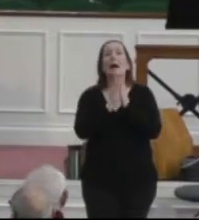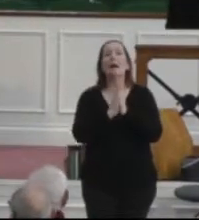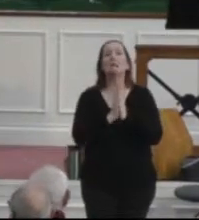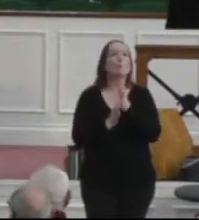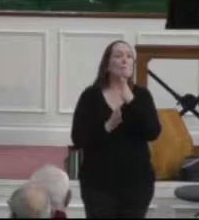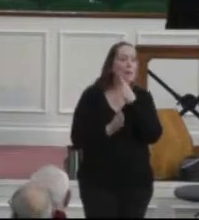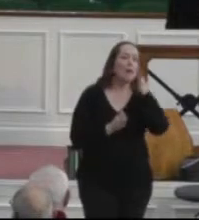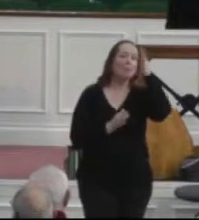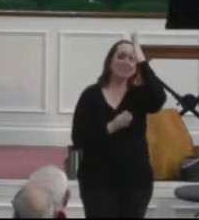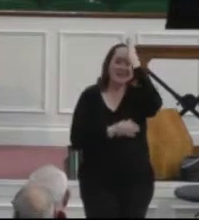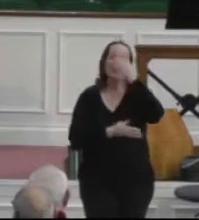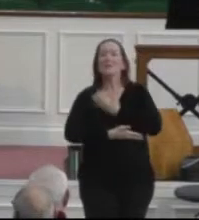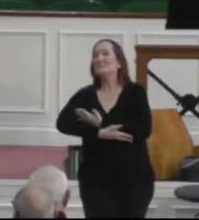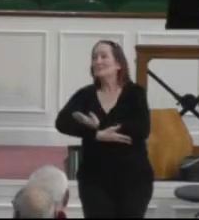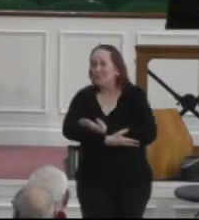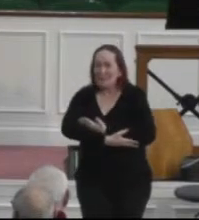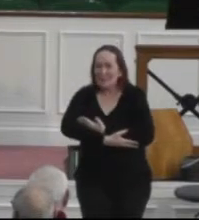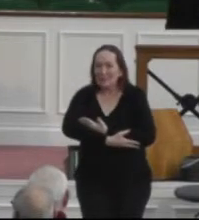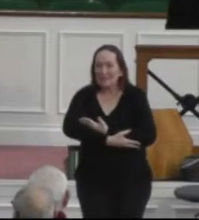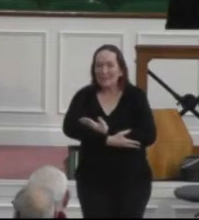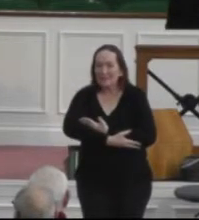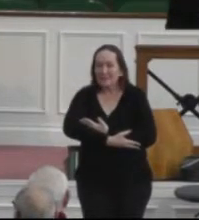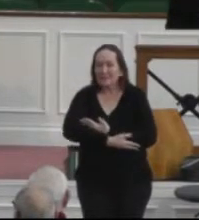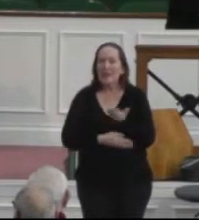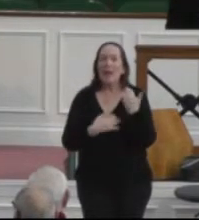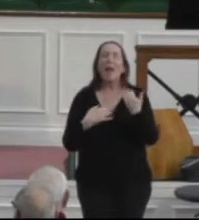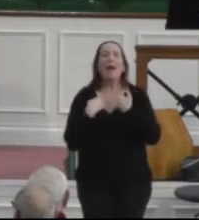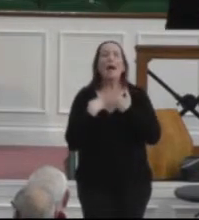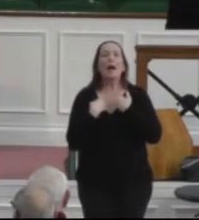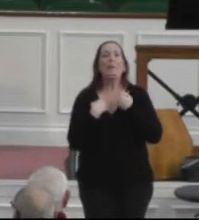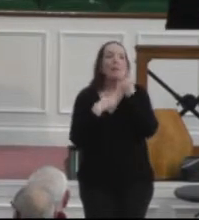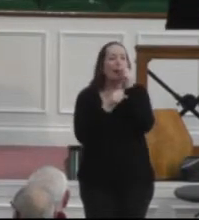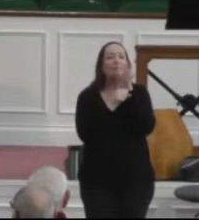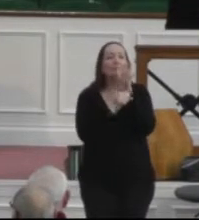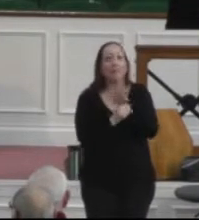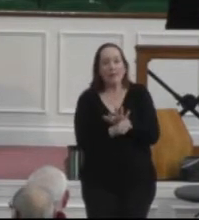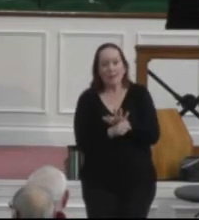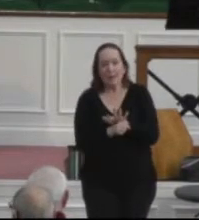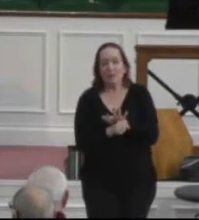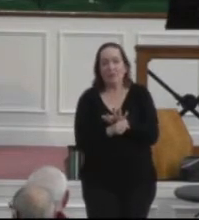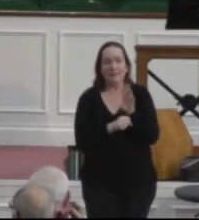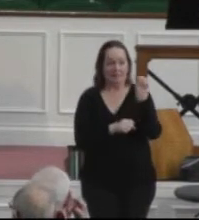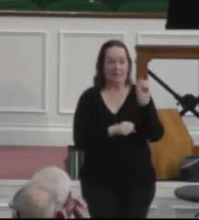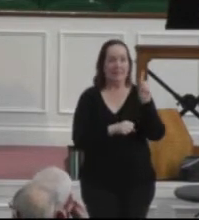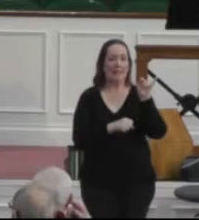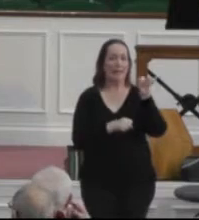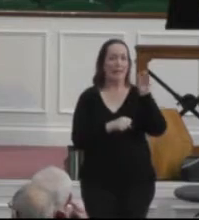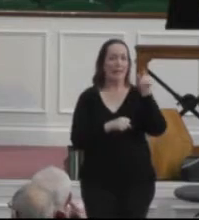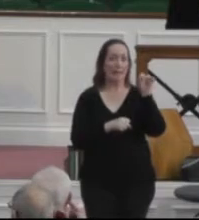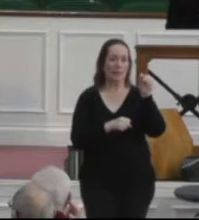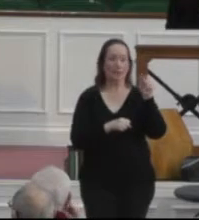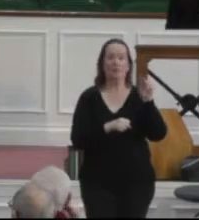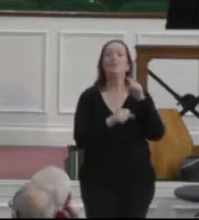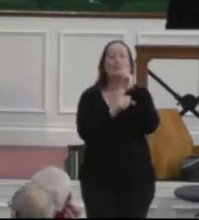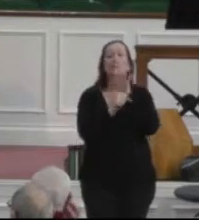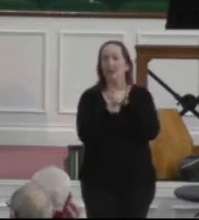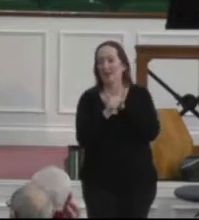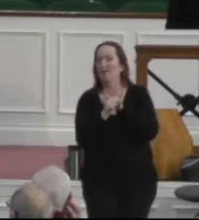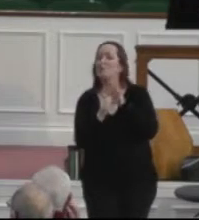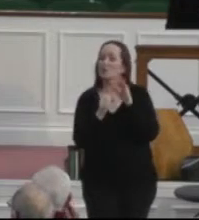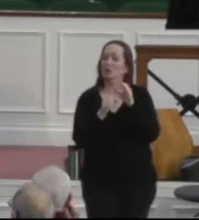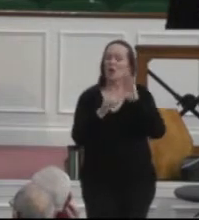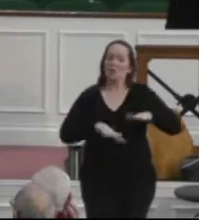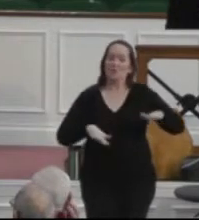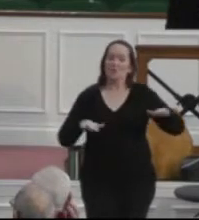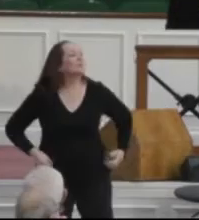dads, babies. We're having a dedication of children this morning, so those who have agreed to be a part of